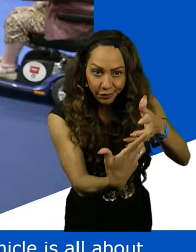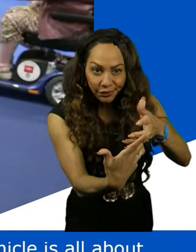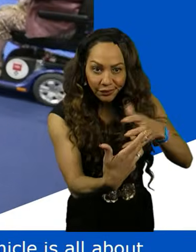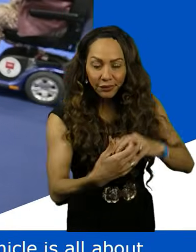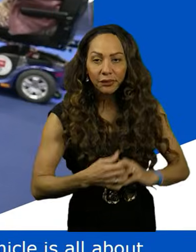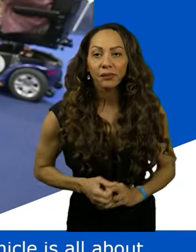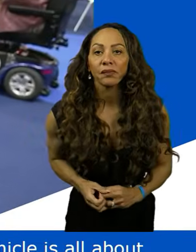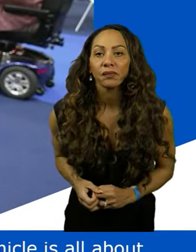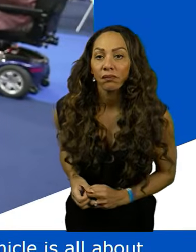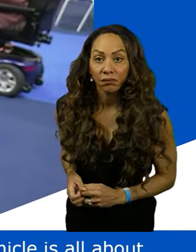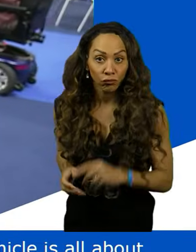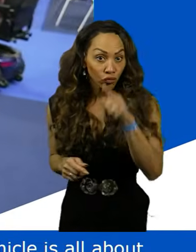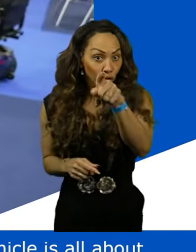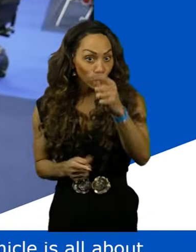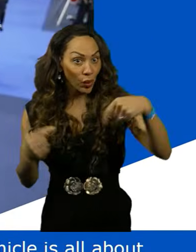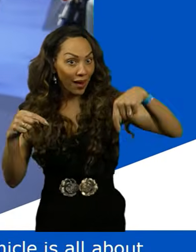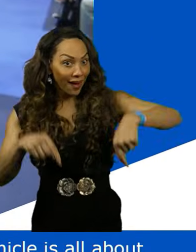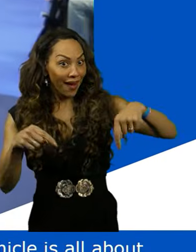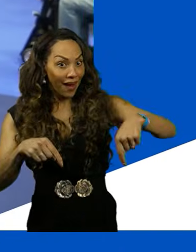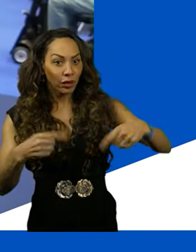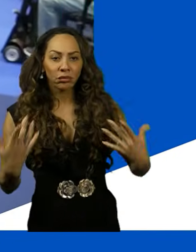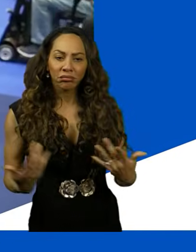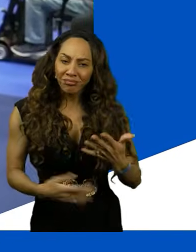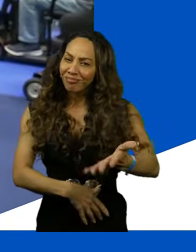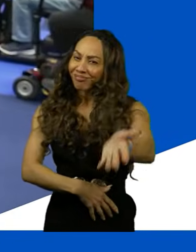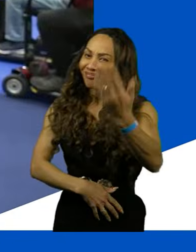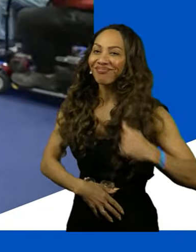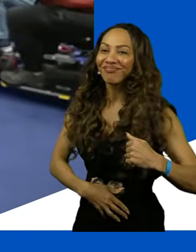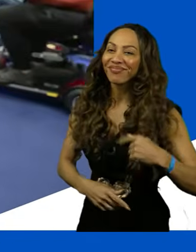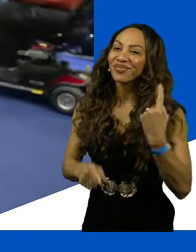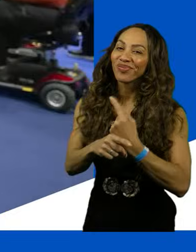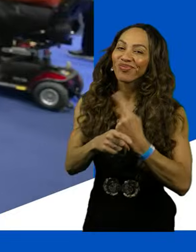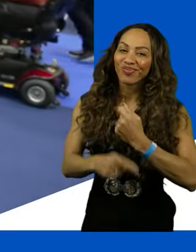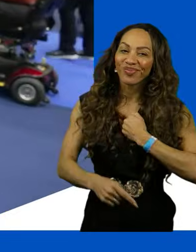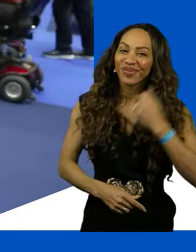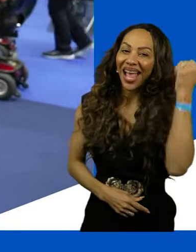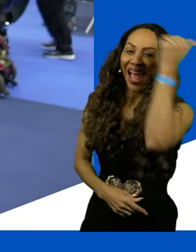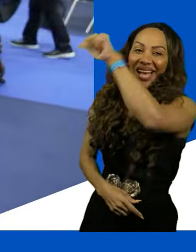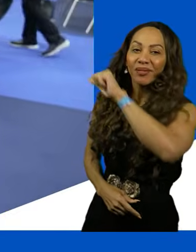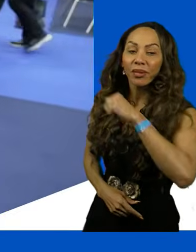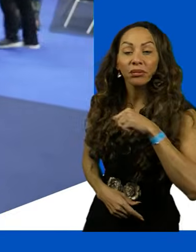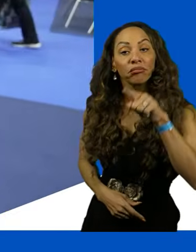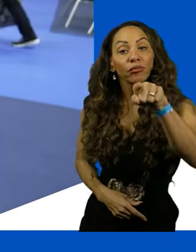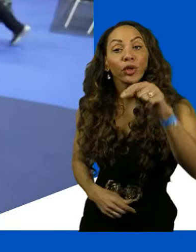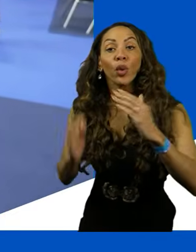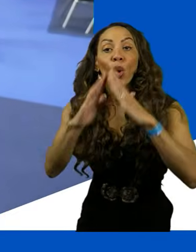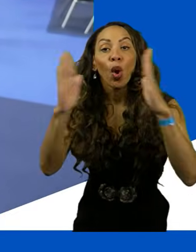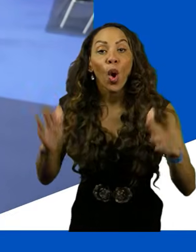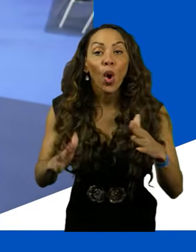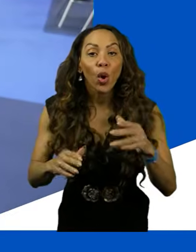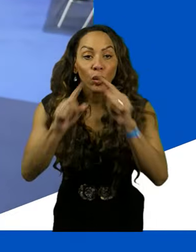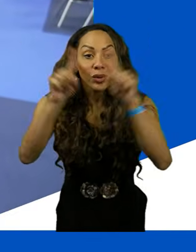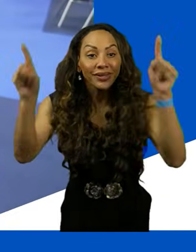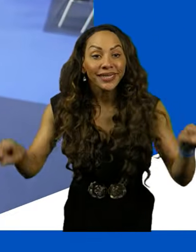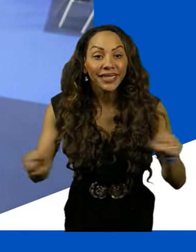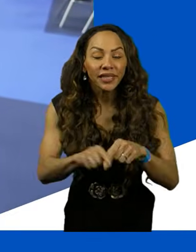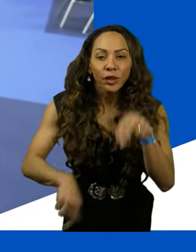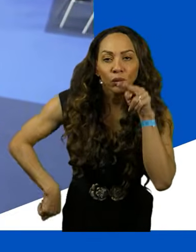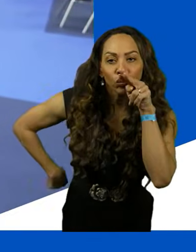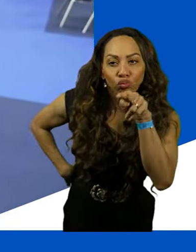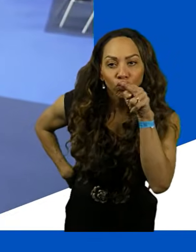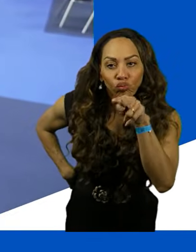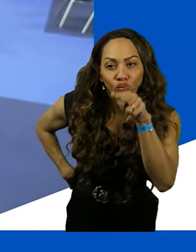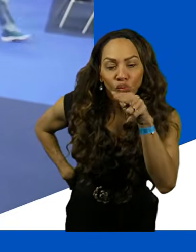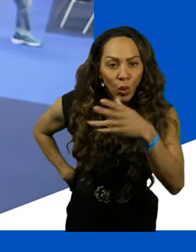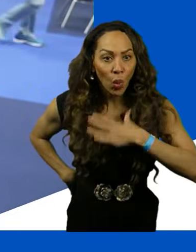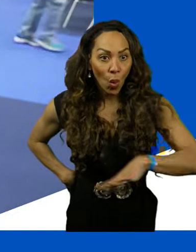If you're here at the event today, come and talk to one of our experts. And if you're watching at home, remember, everything you need to know is on